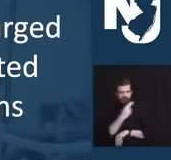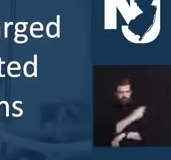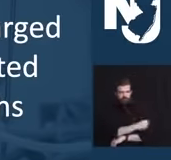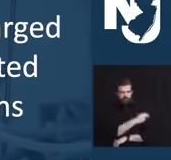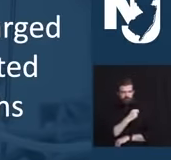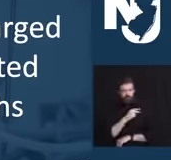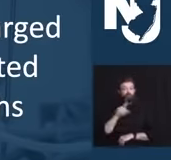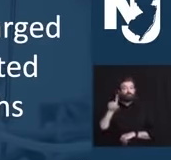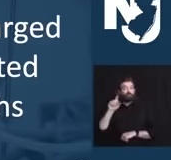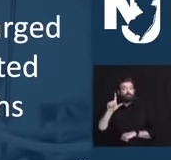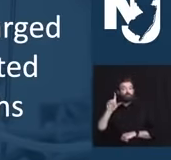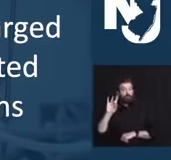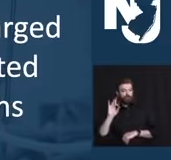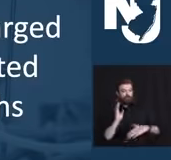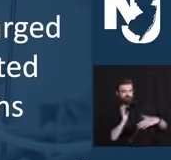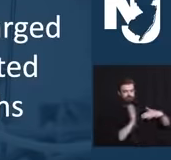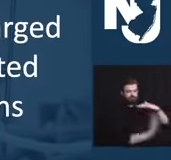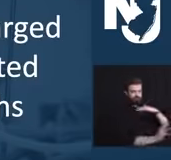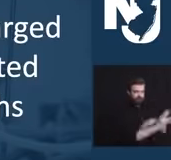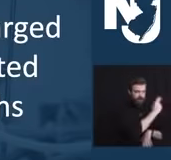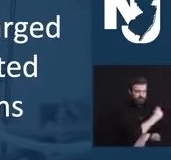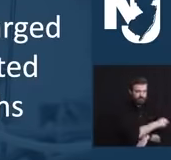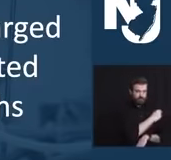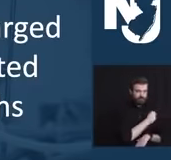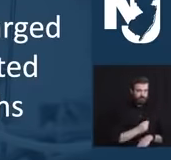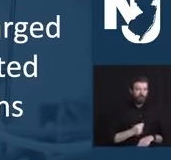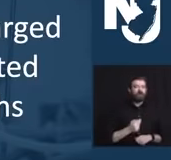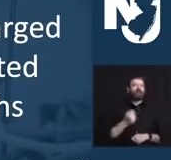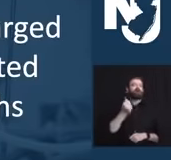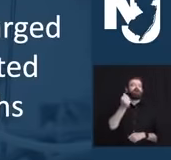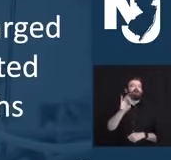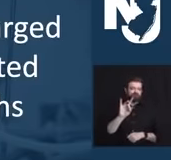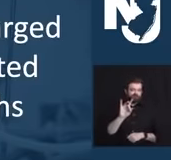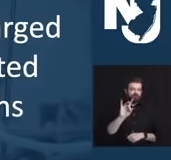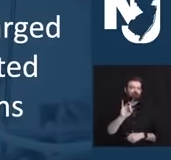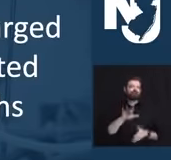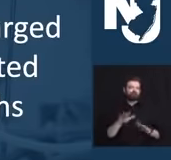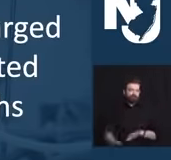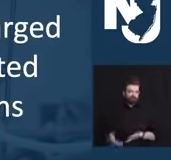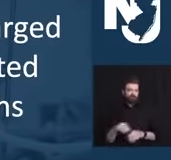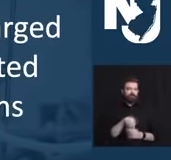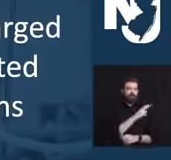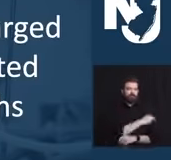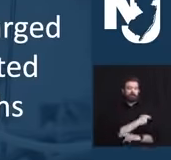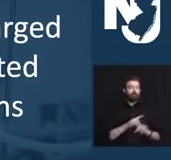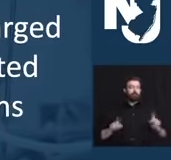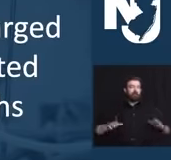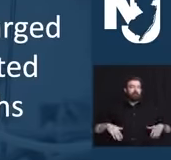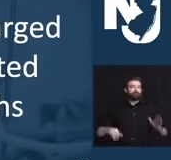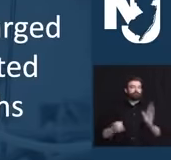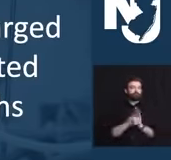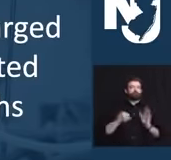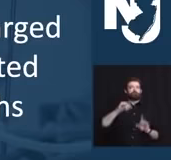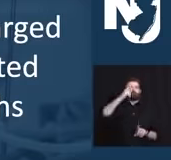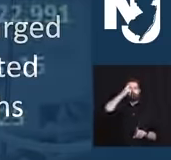and our hospitals reported not yet confirmed 18 losses of life. However, with the heaviest of